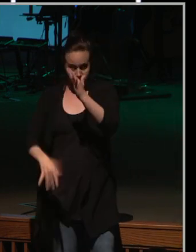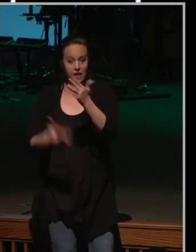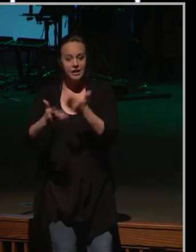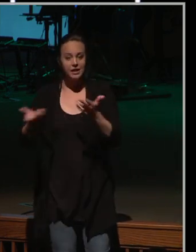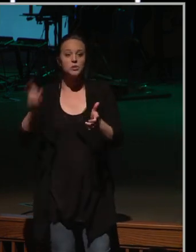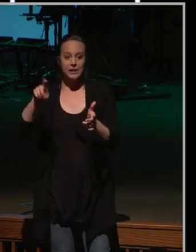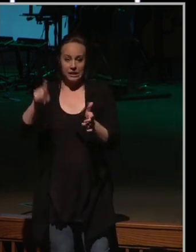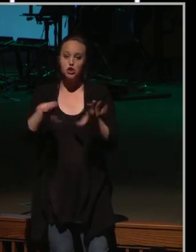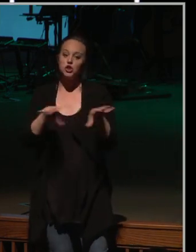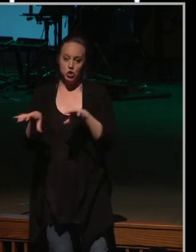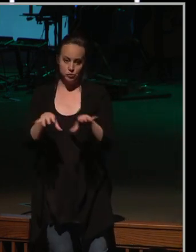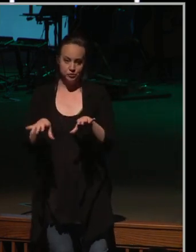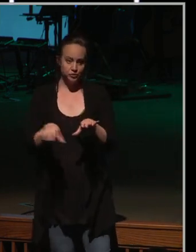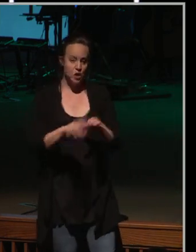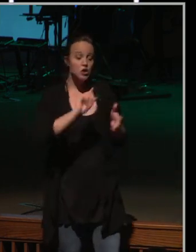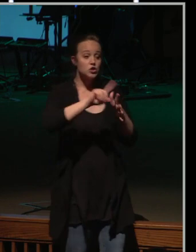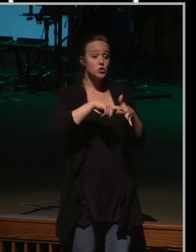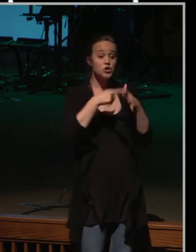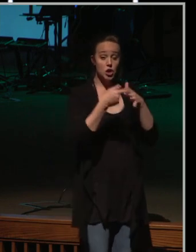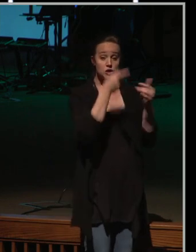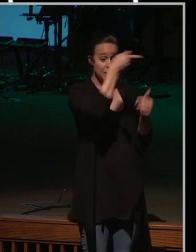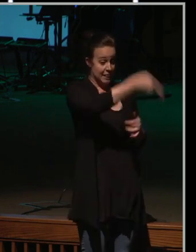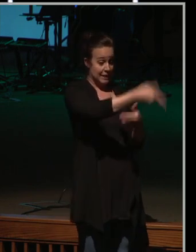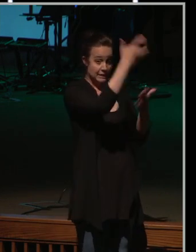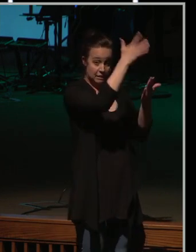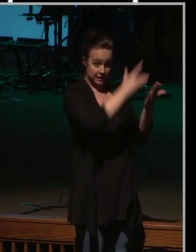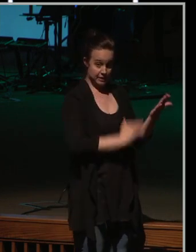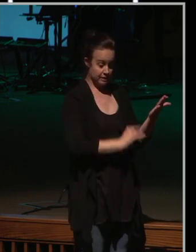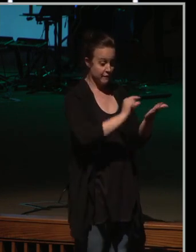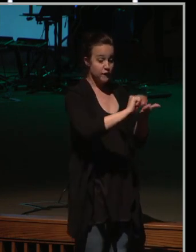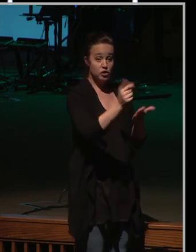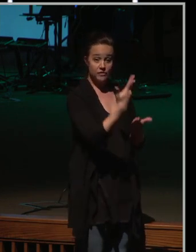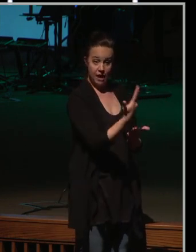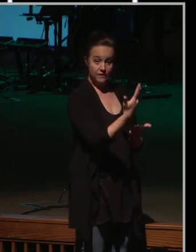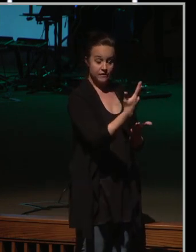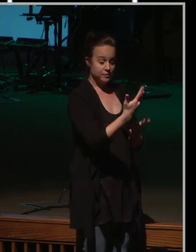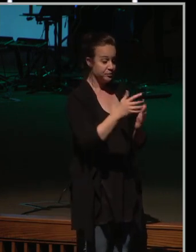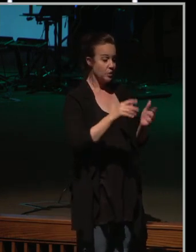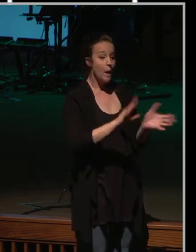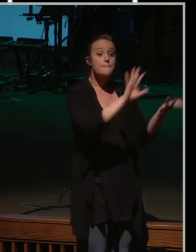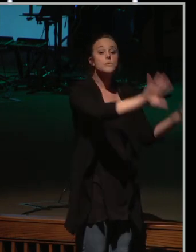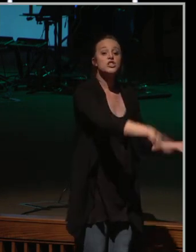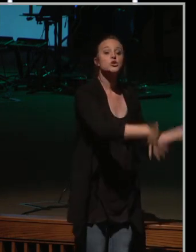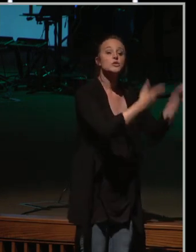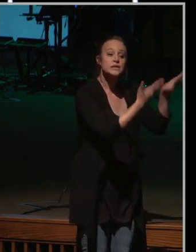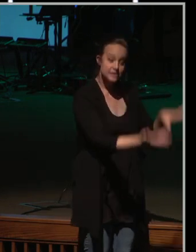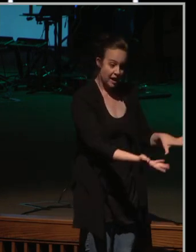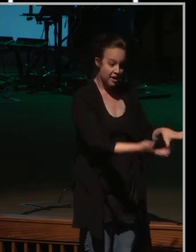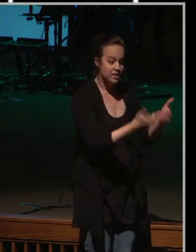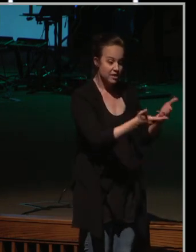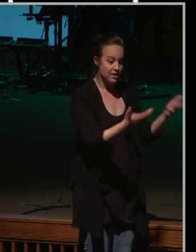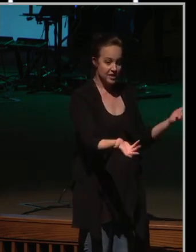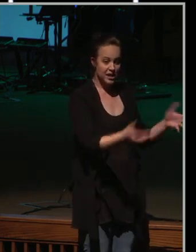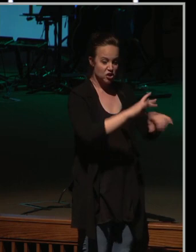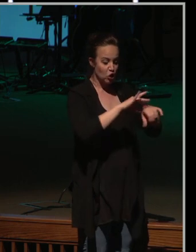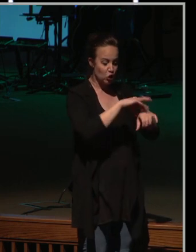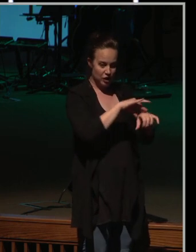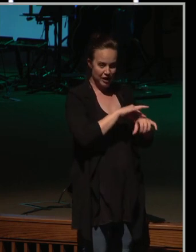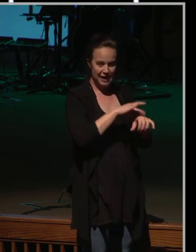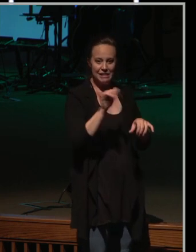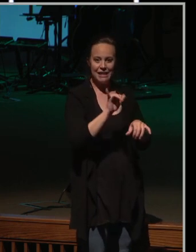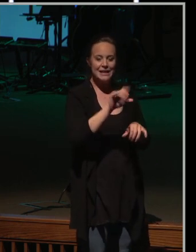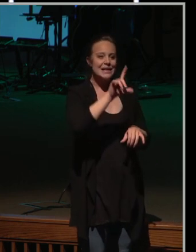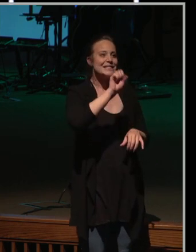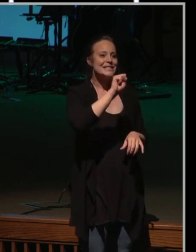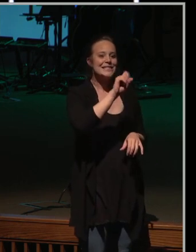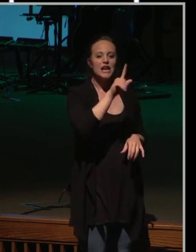to put off. Look at verse 5. Put to death, therefore, what is earthly in you: sexual immorality, impurity,